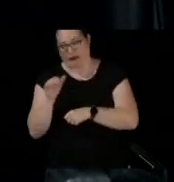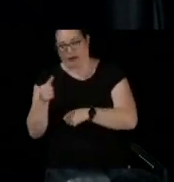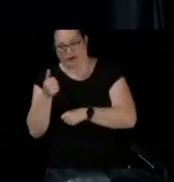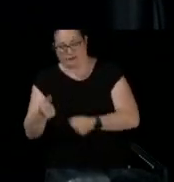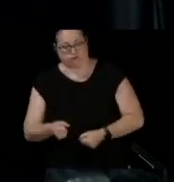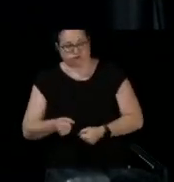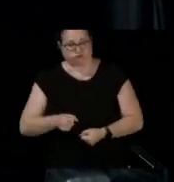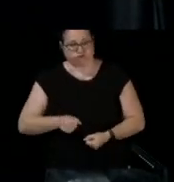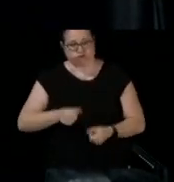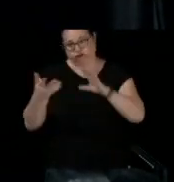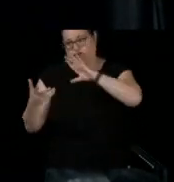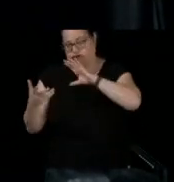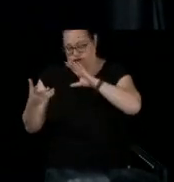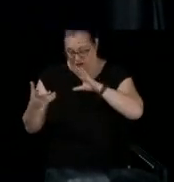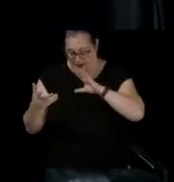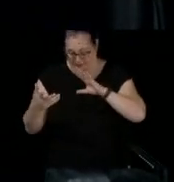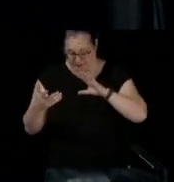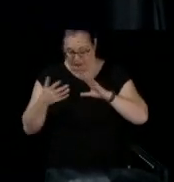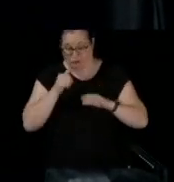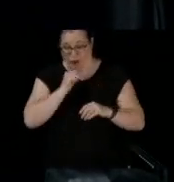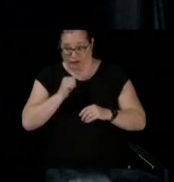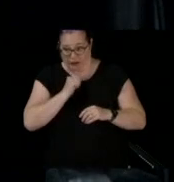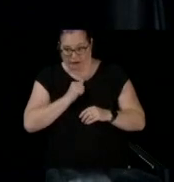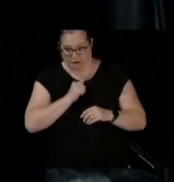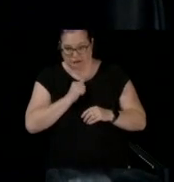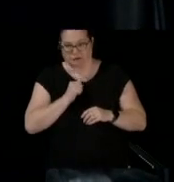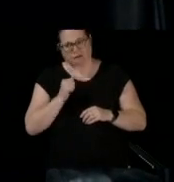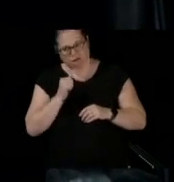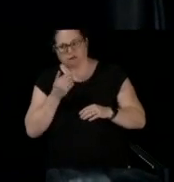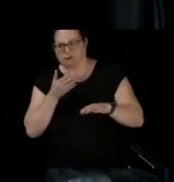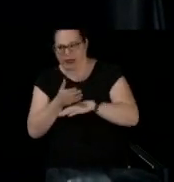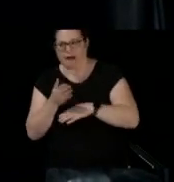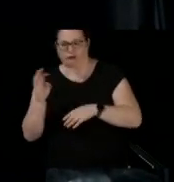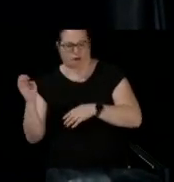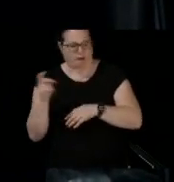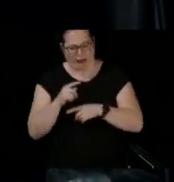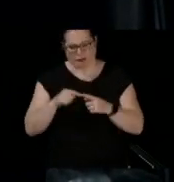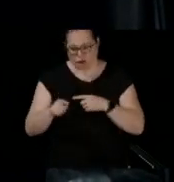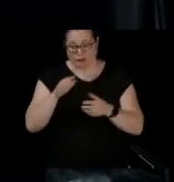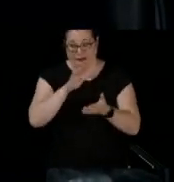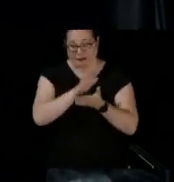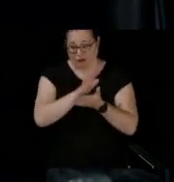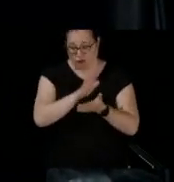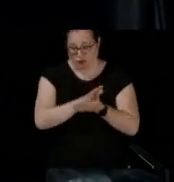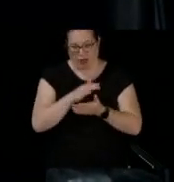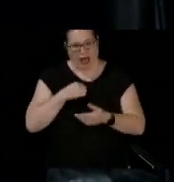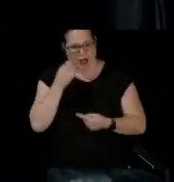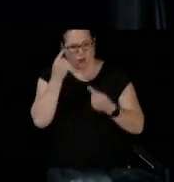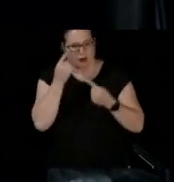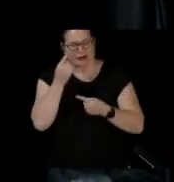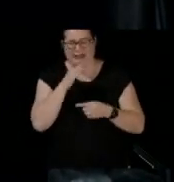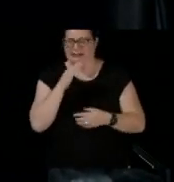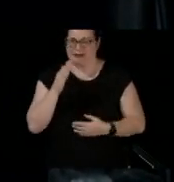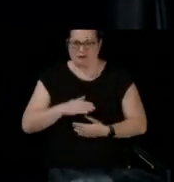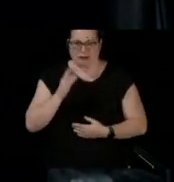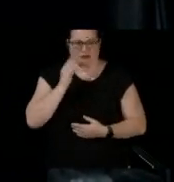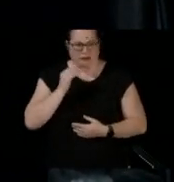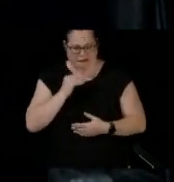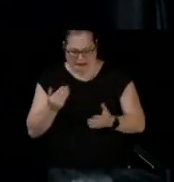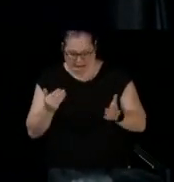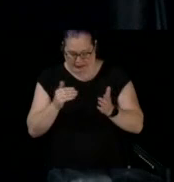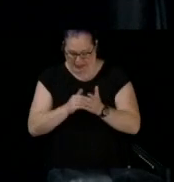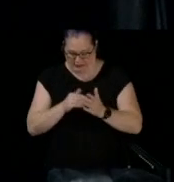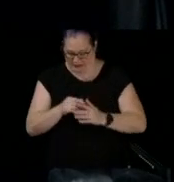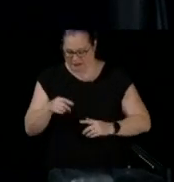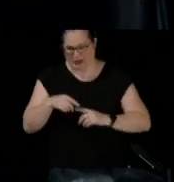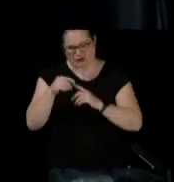off of its axis. And privately, even after returning to in-person instruction, I worried that I'd never again experience the special